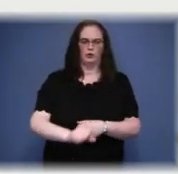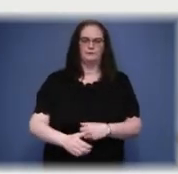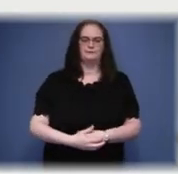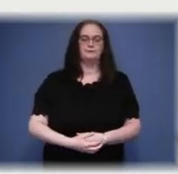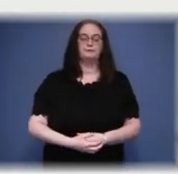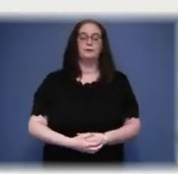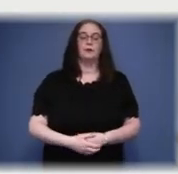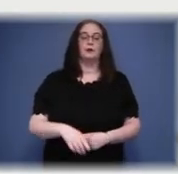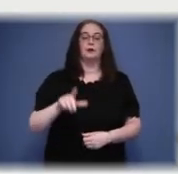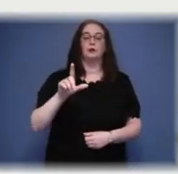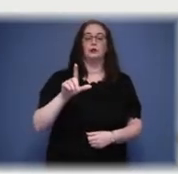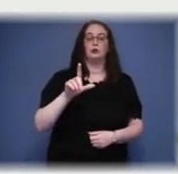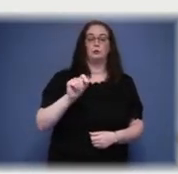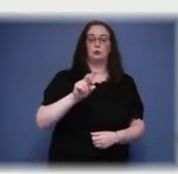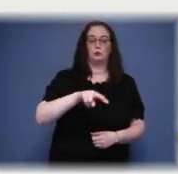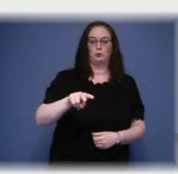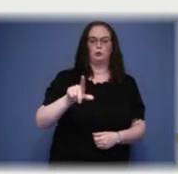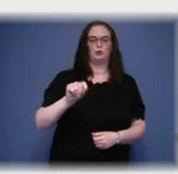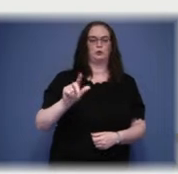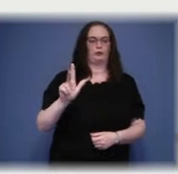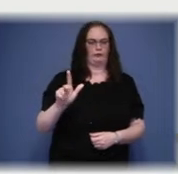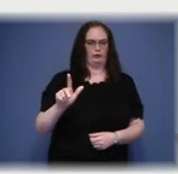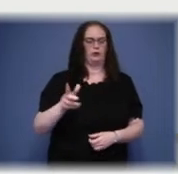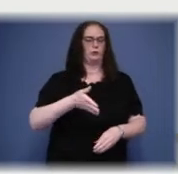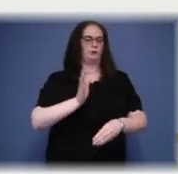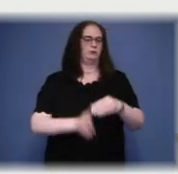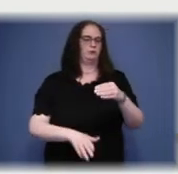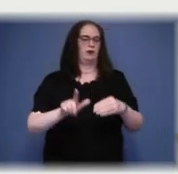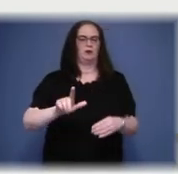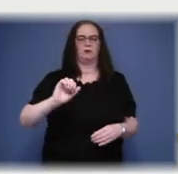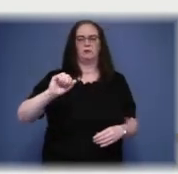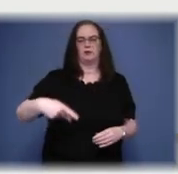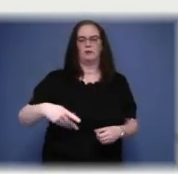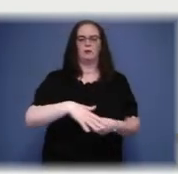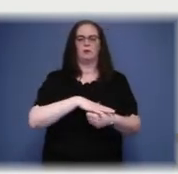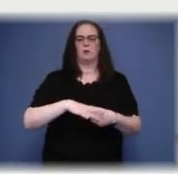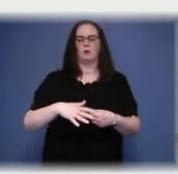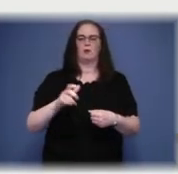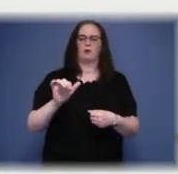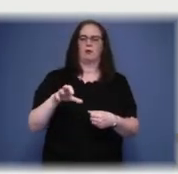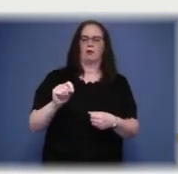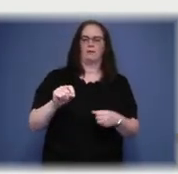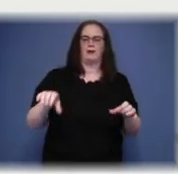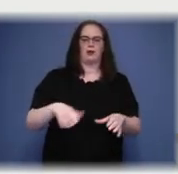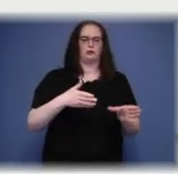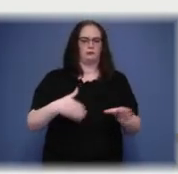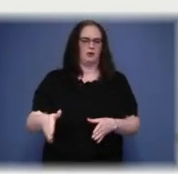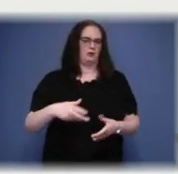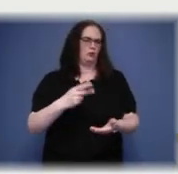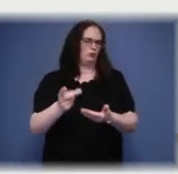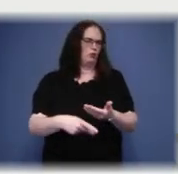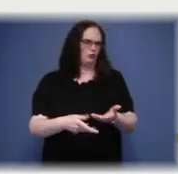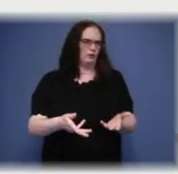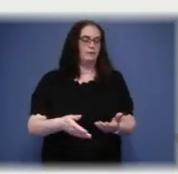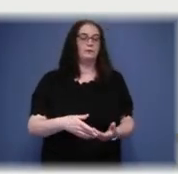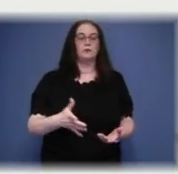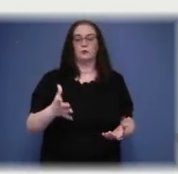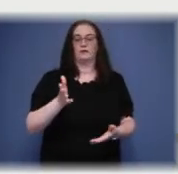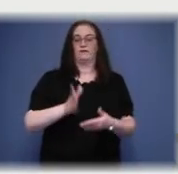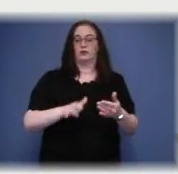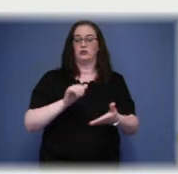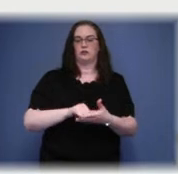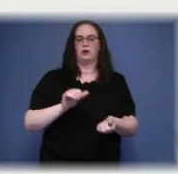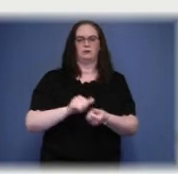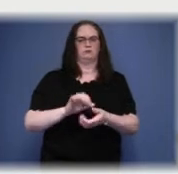In 22 and 23, we completed the LCAP, the Local Climate Action Plan or program. We did that with